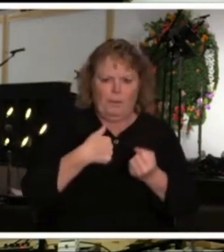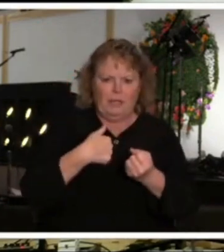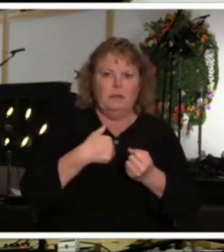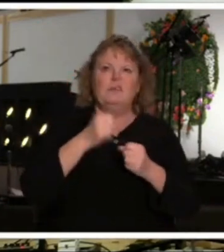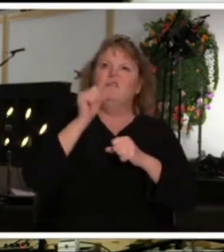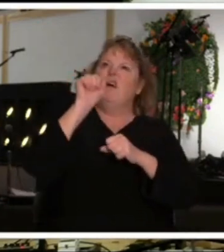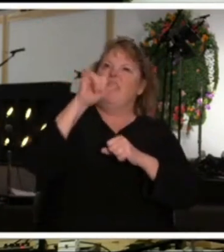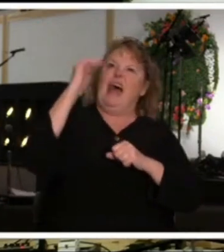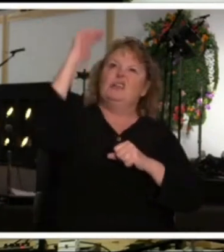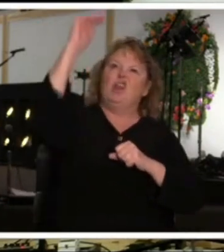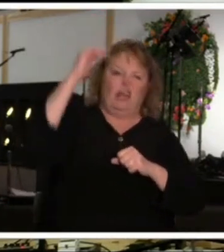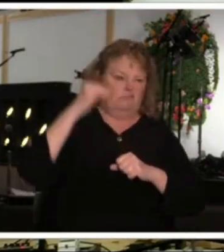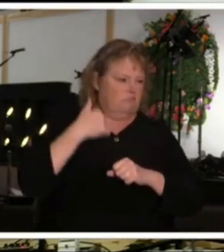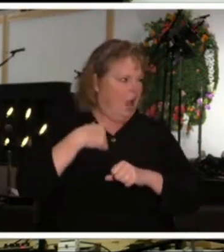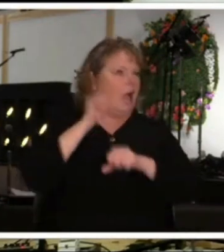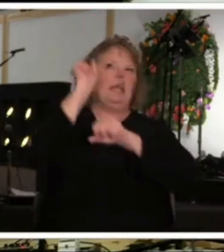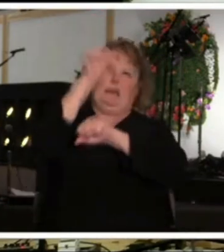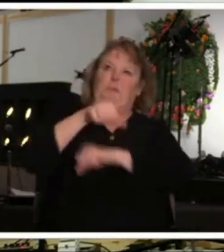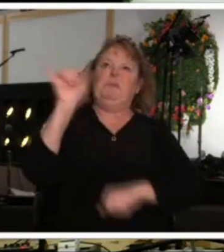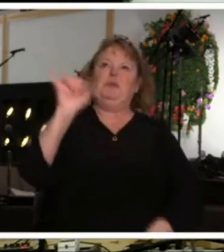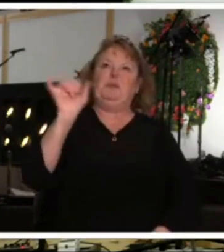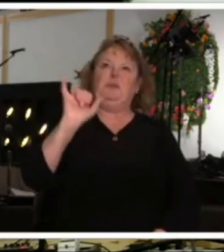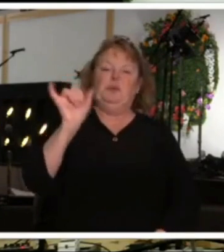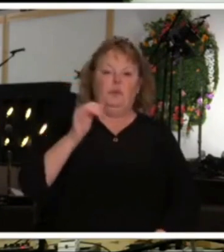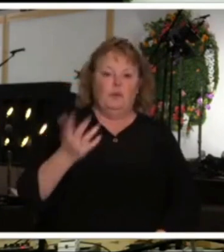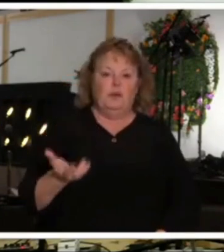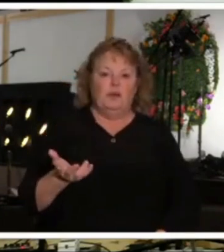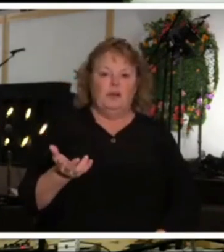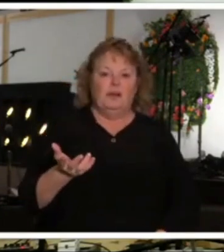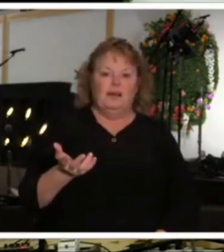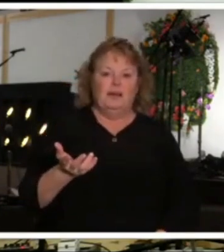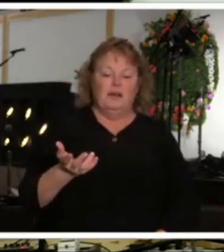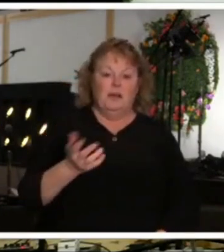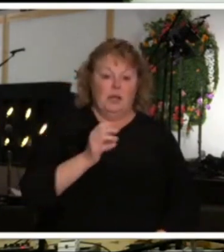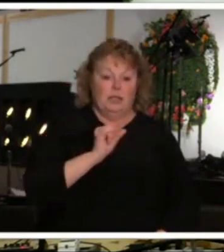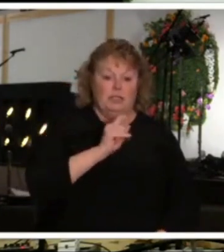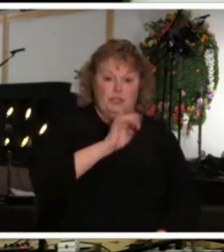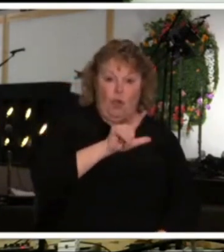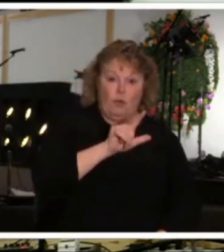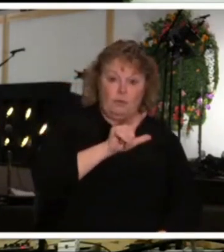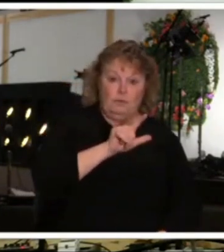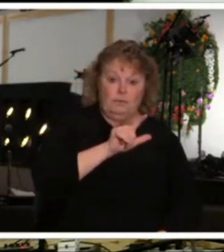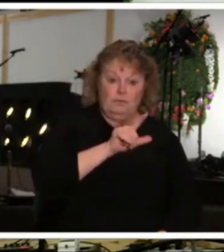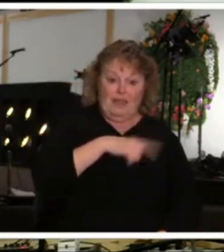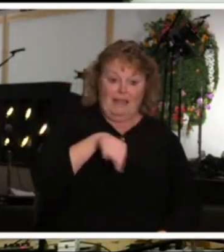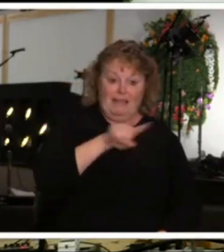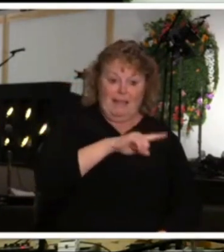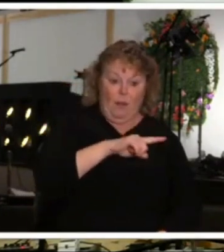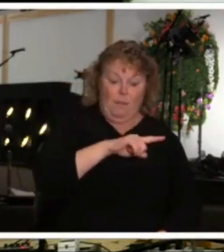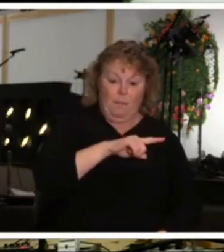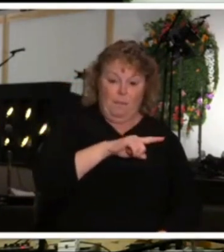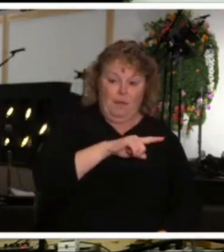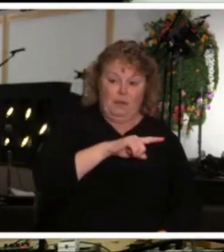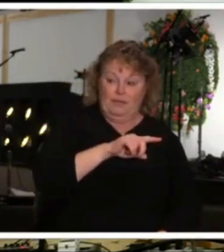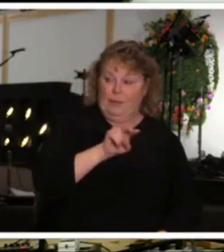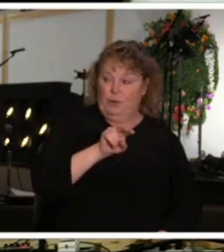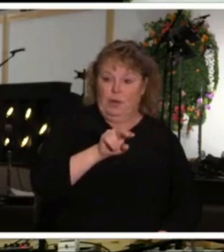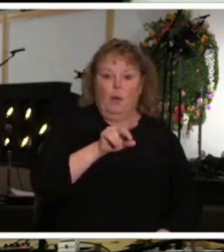know, I don't know if you've been in a situation where everybody, you know, Saul and them were like, yeah, you're going to beat this. They ain't saying nothing.